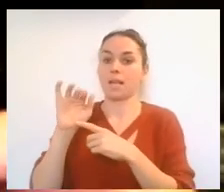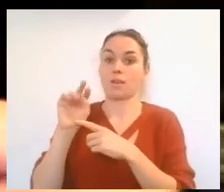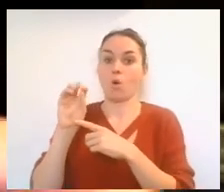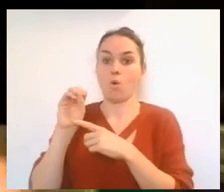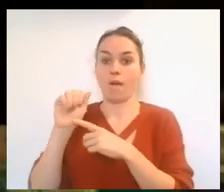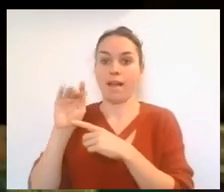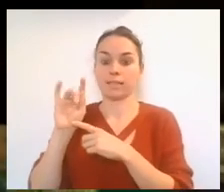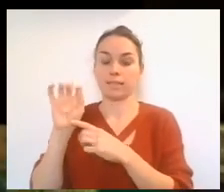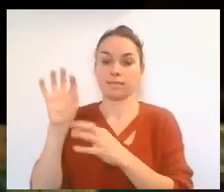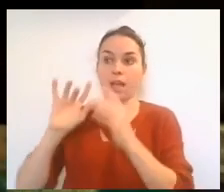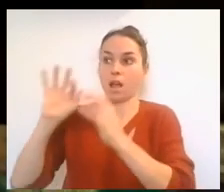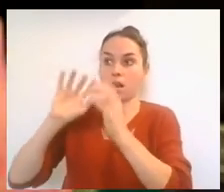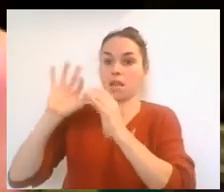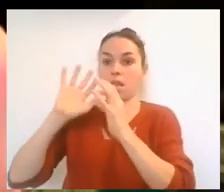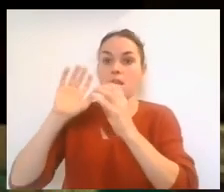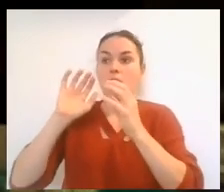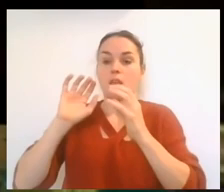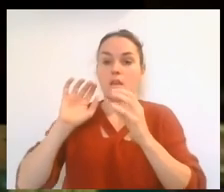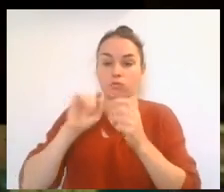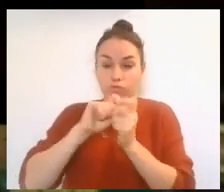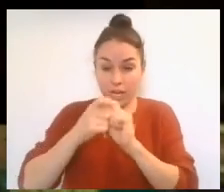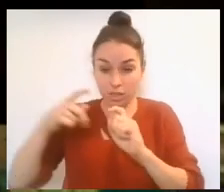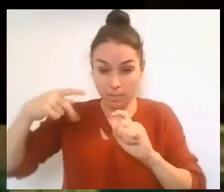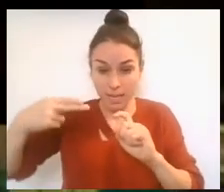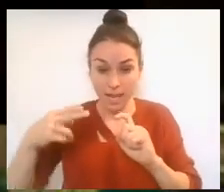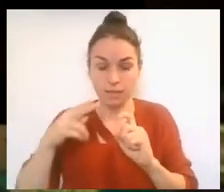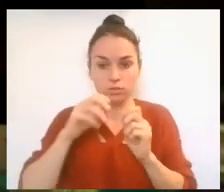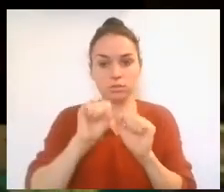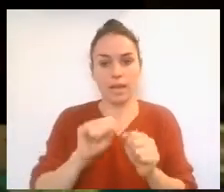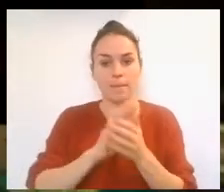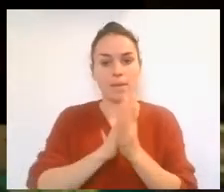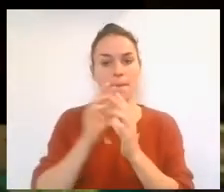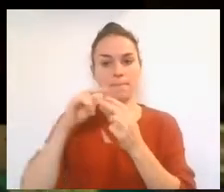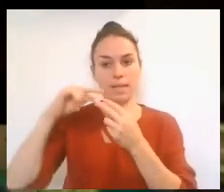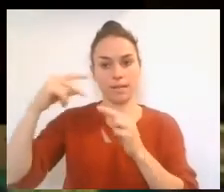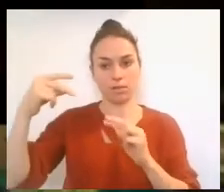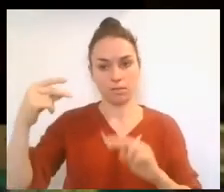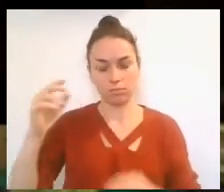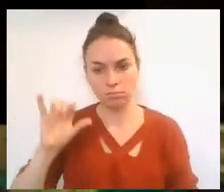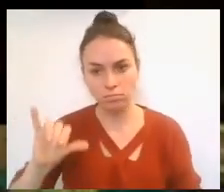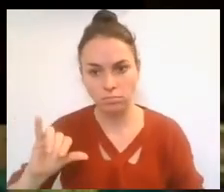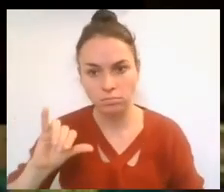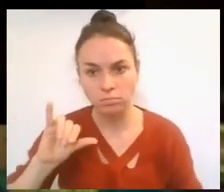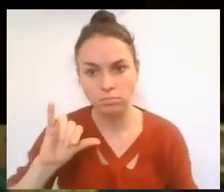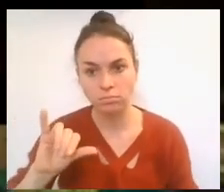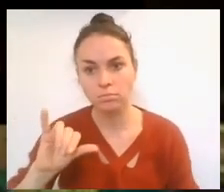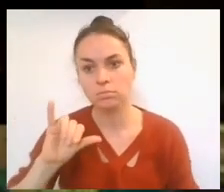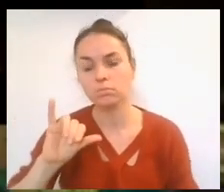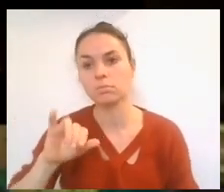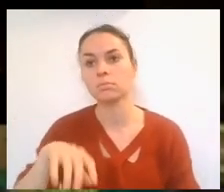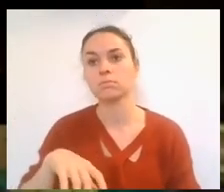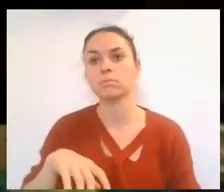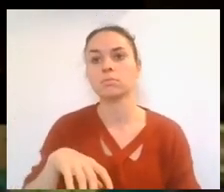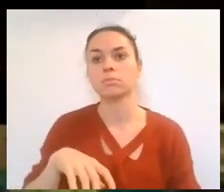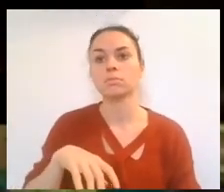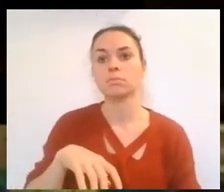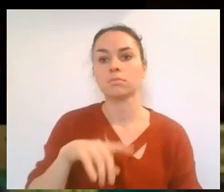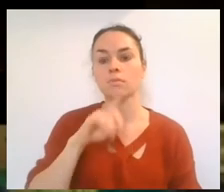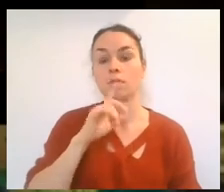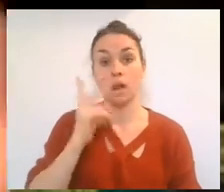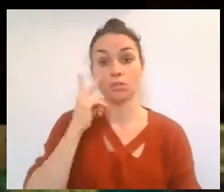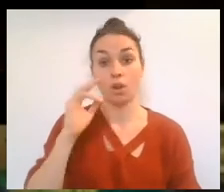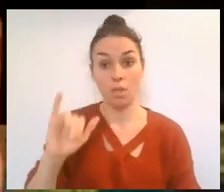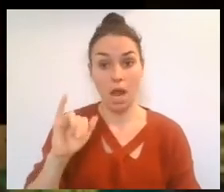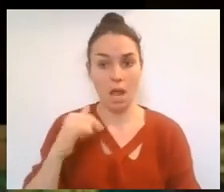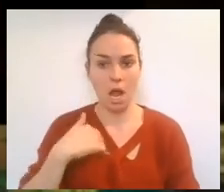helical. Amazing. And so that to me helped me understand that, well, this strange,